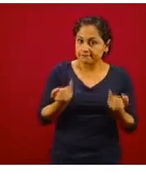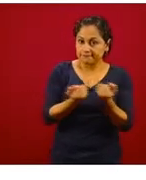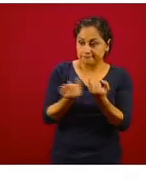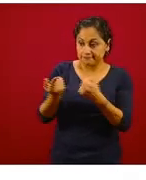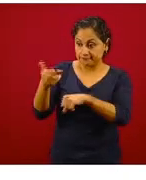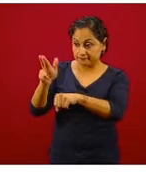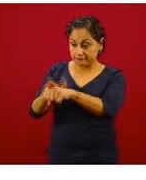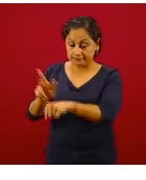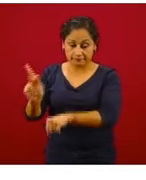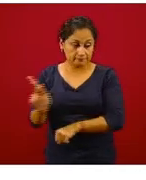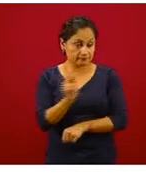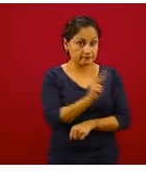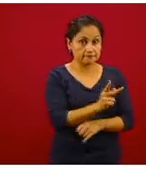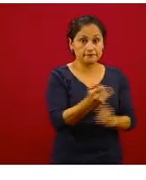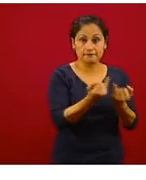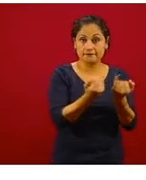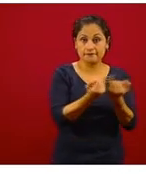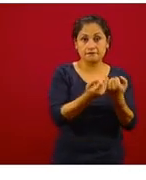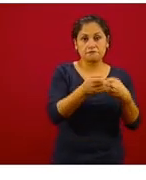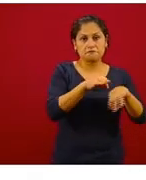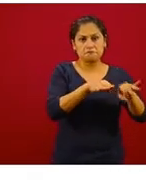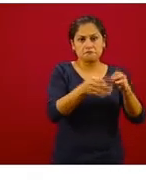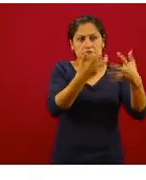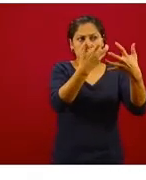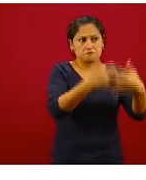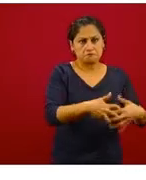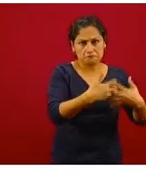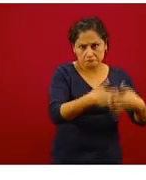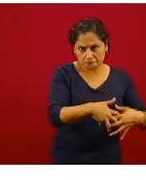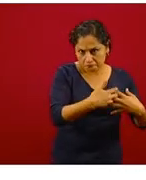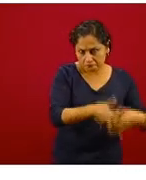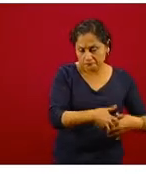create an infection, a transmission chain, terrible.